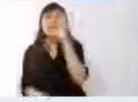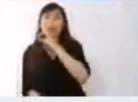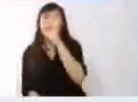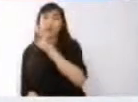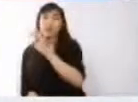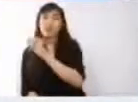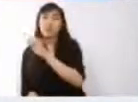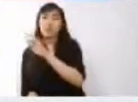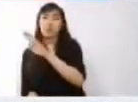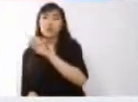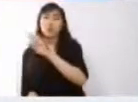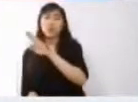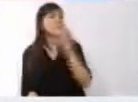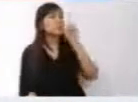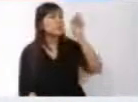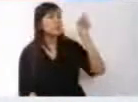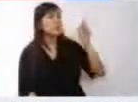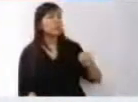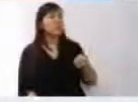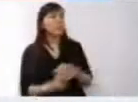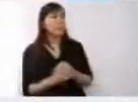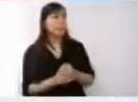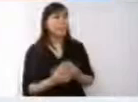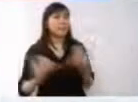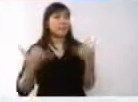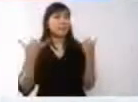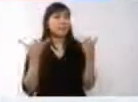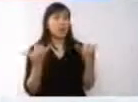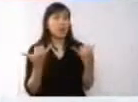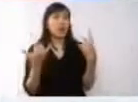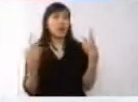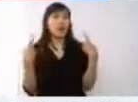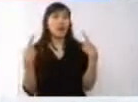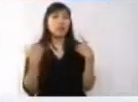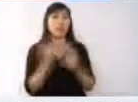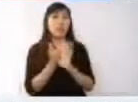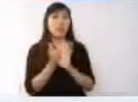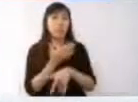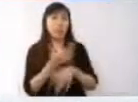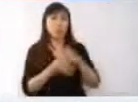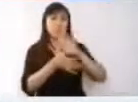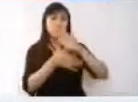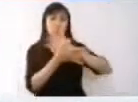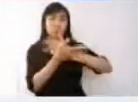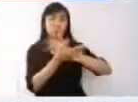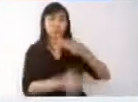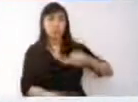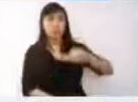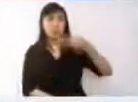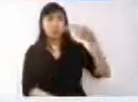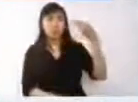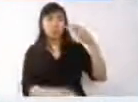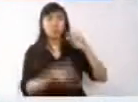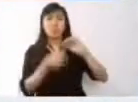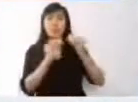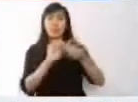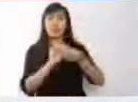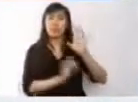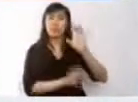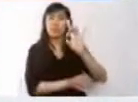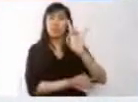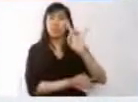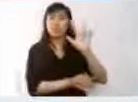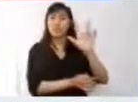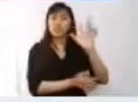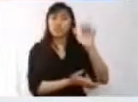in other parts of the world, nagkakaroon po ng surge ng COVID-19. To address the